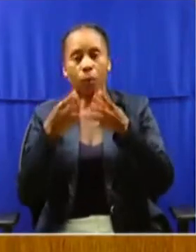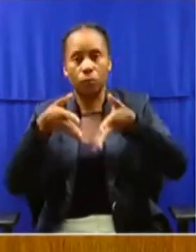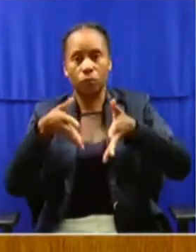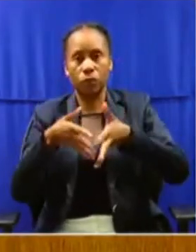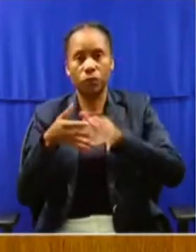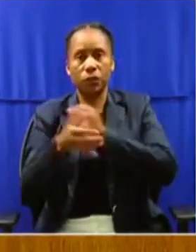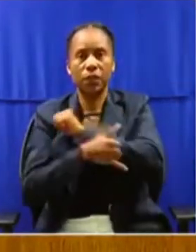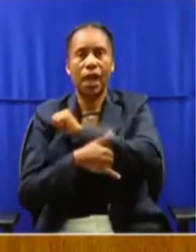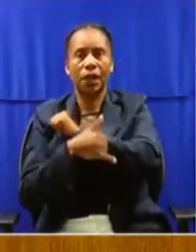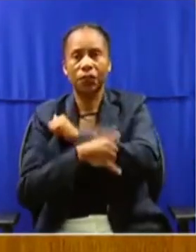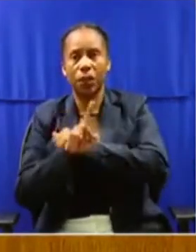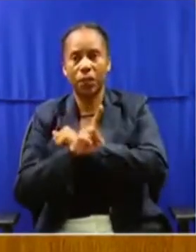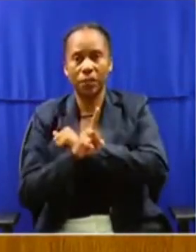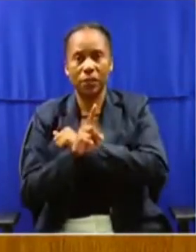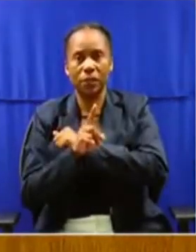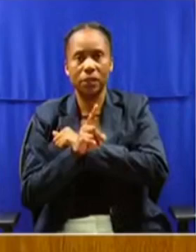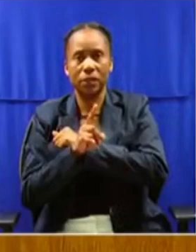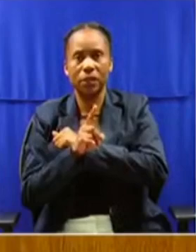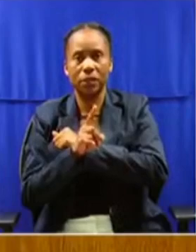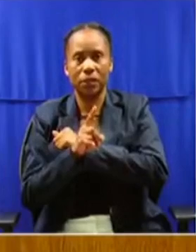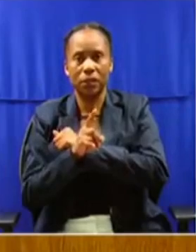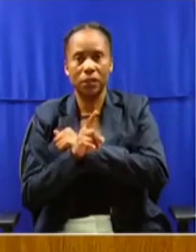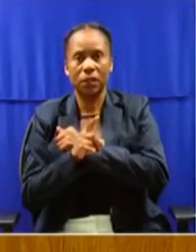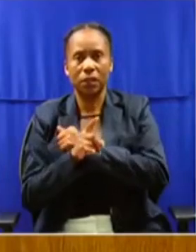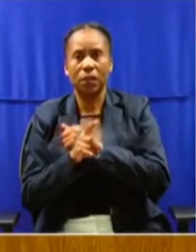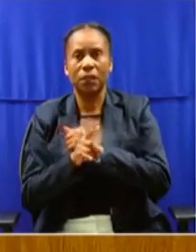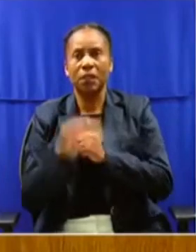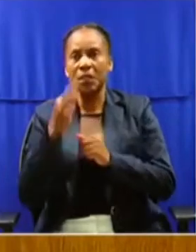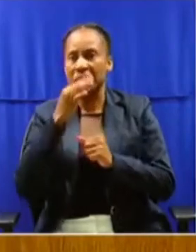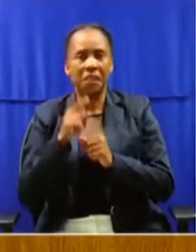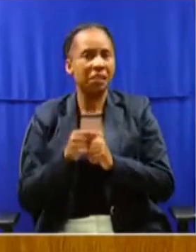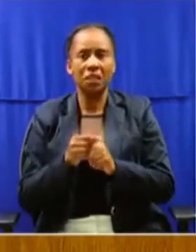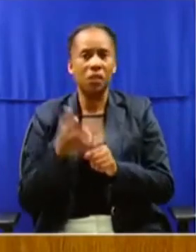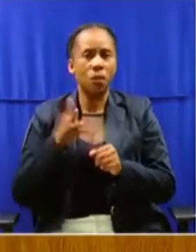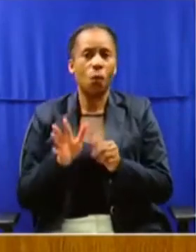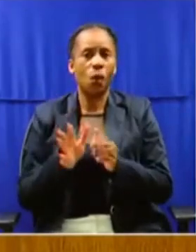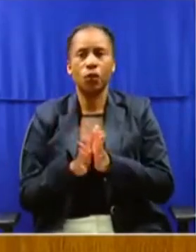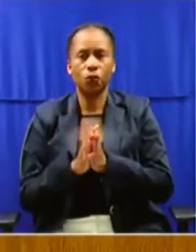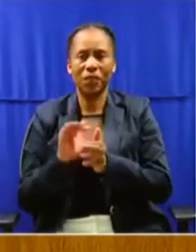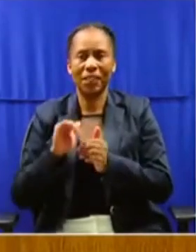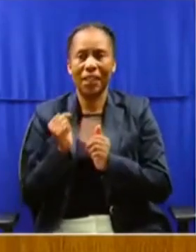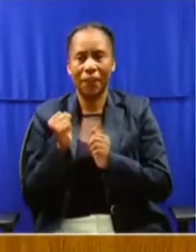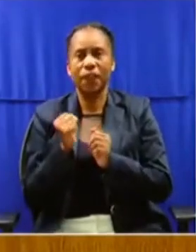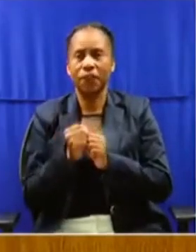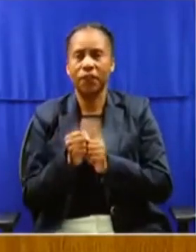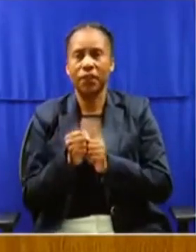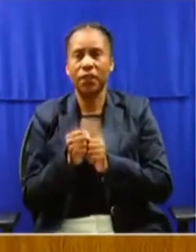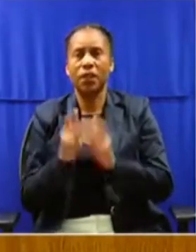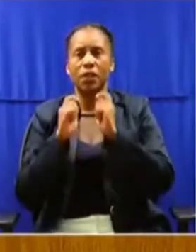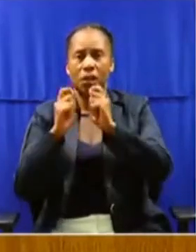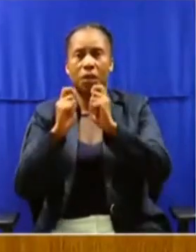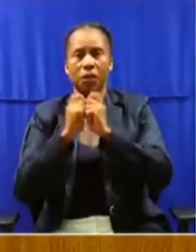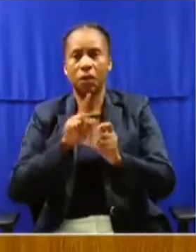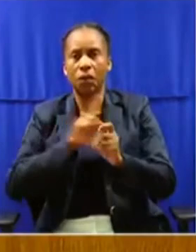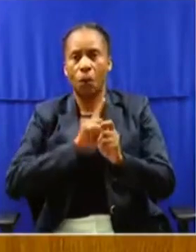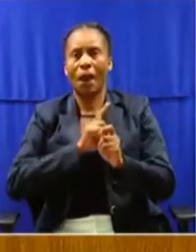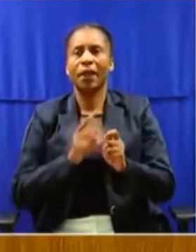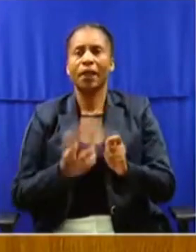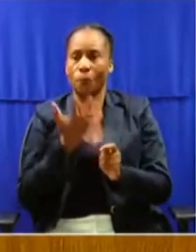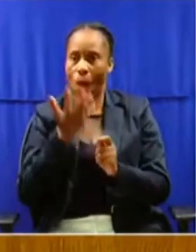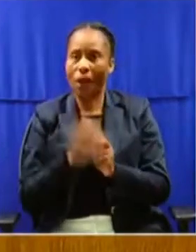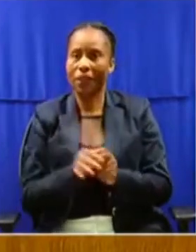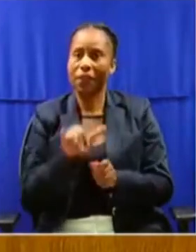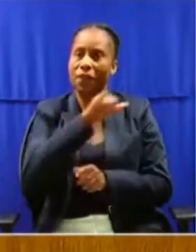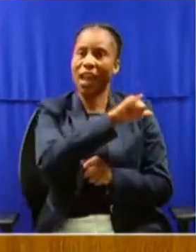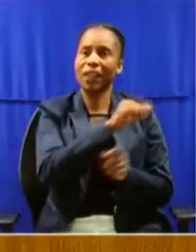no intention of making sure there's safe, accessible public transport because they want flights for the few rather than public